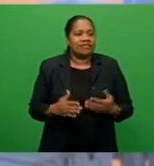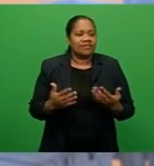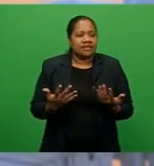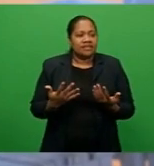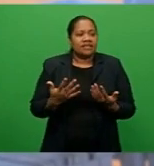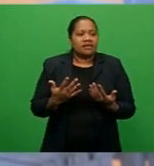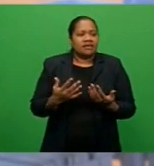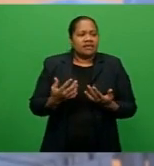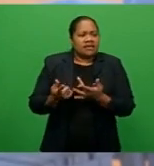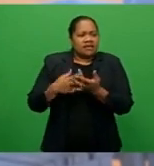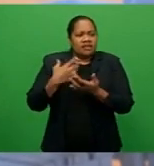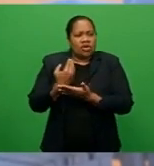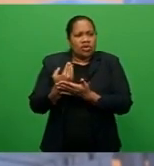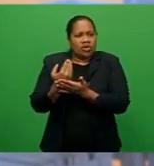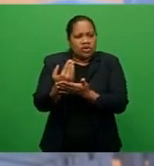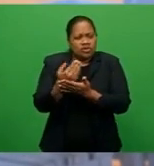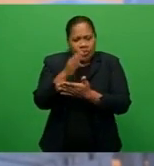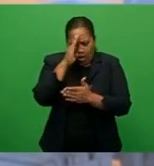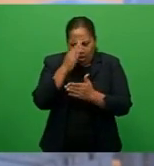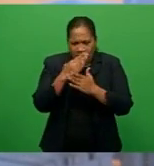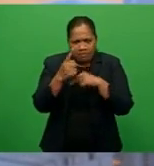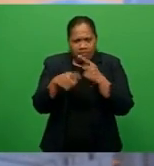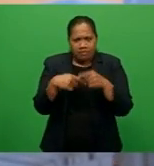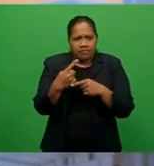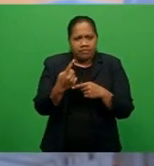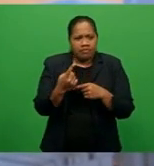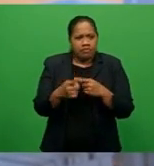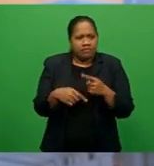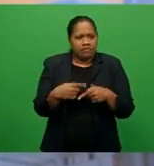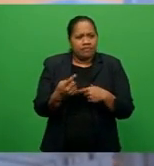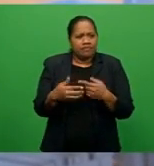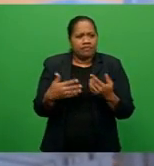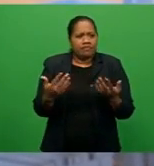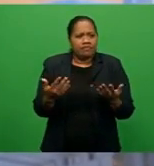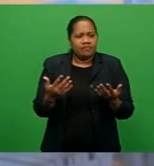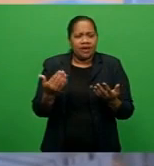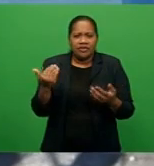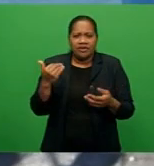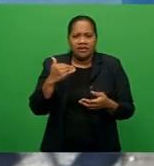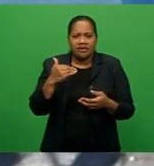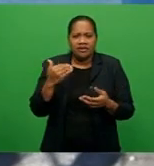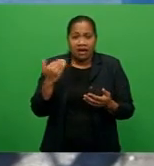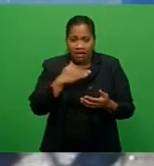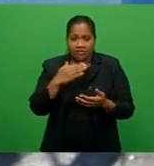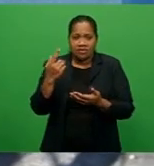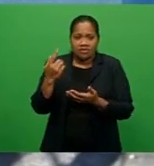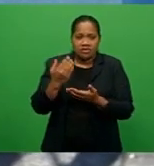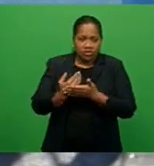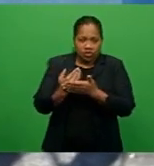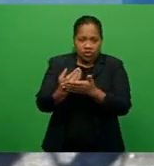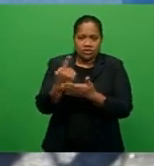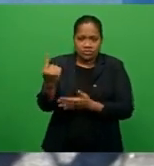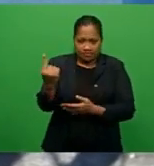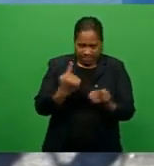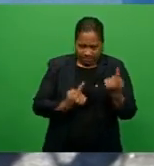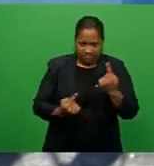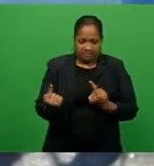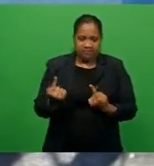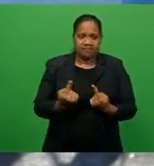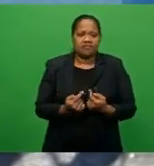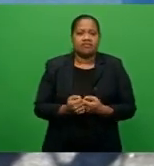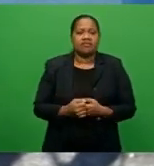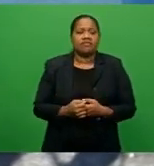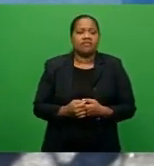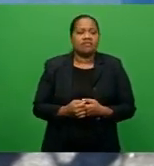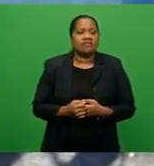committed. So we're hoping that around about 100 boats in total might be here until the end of the year. Meanwhile, the Ministry of Commerce,